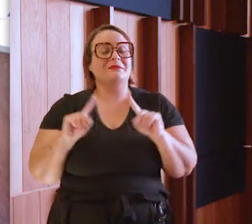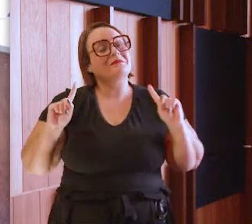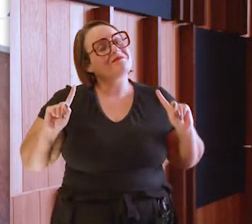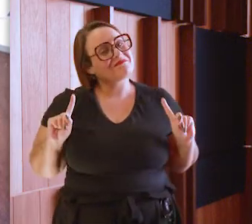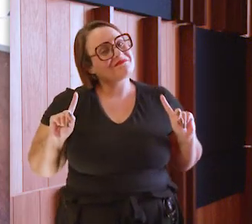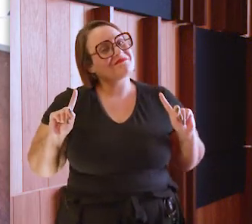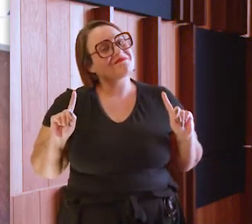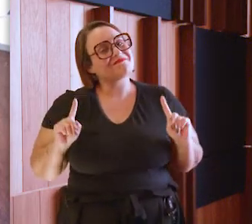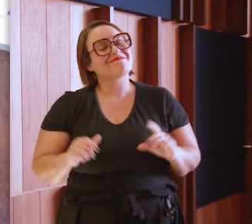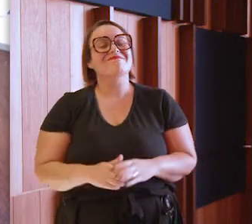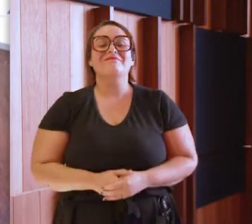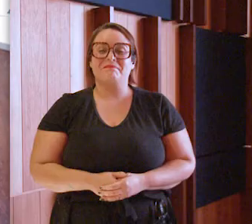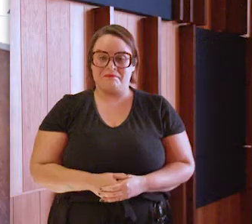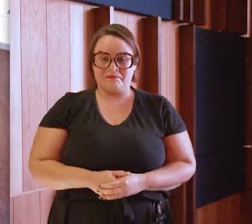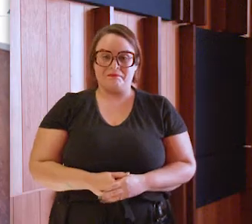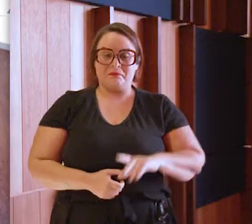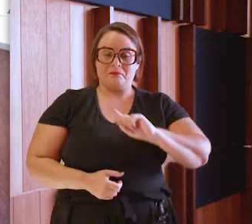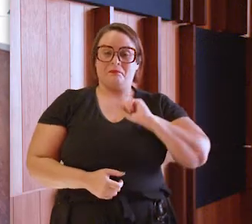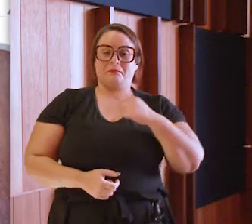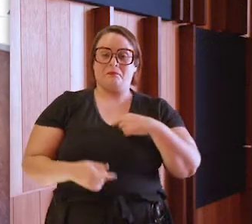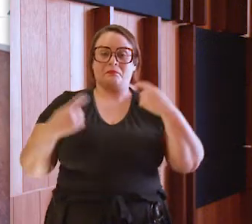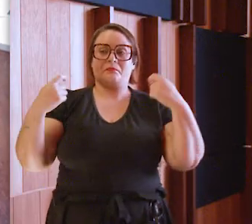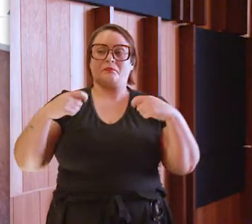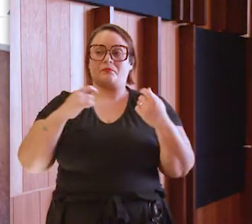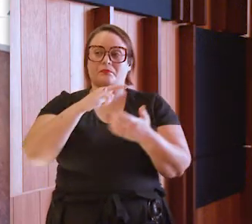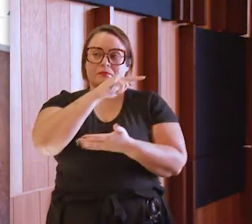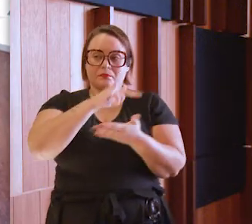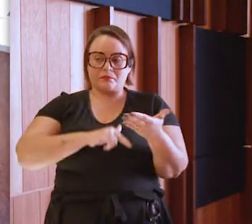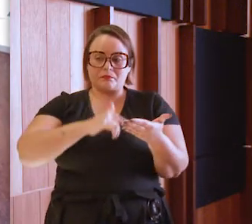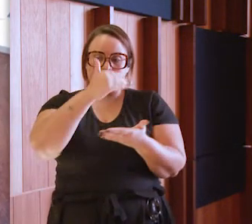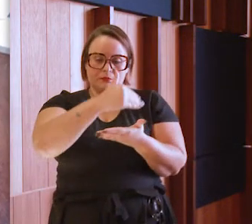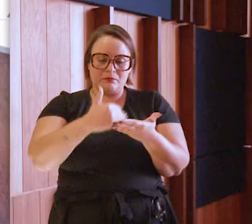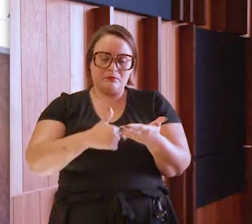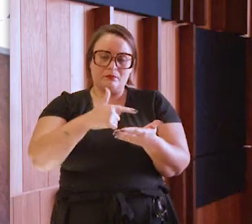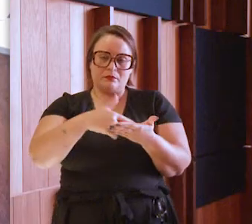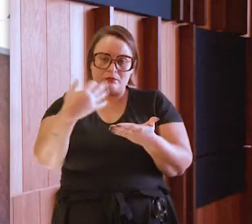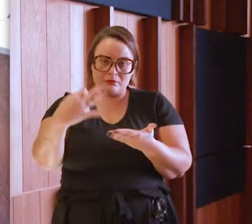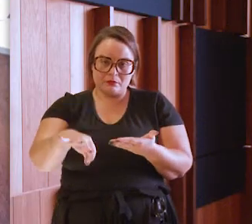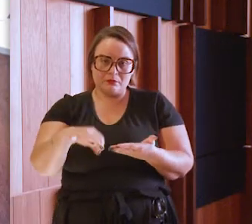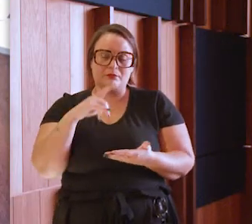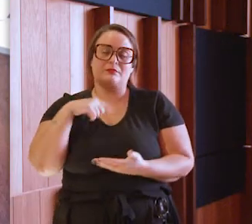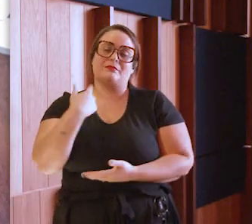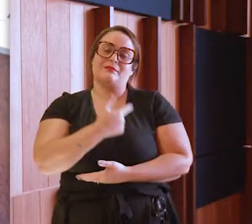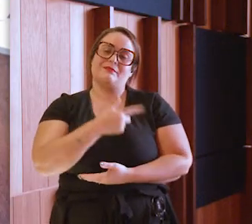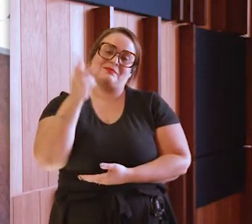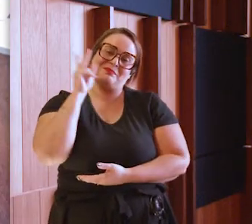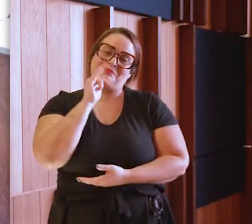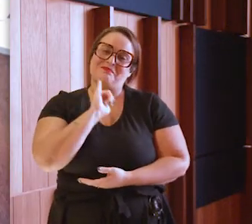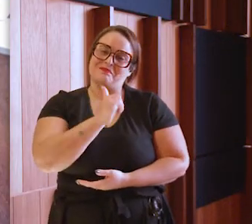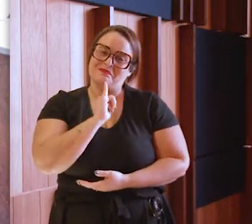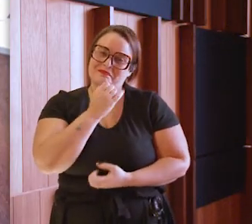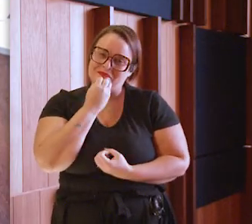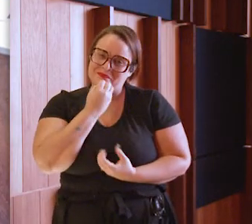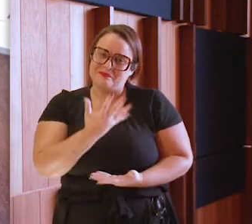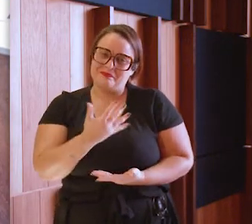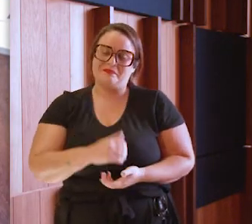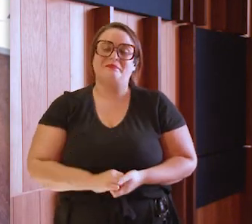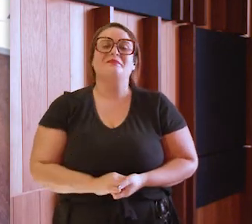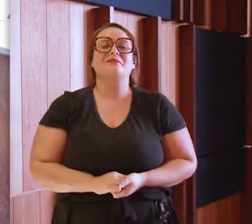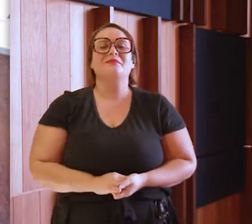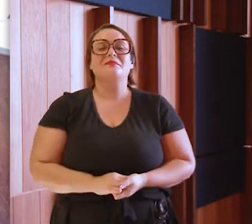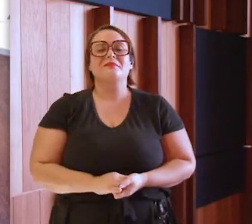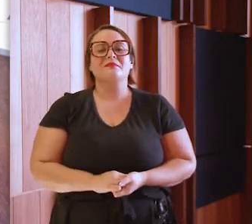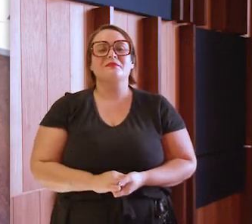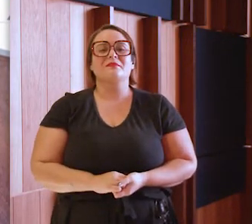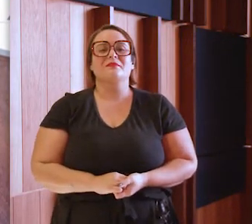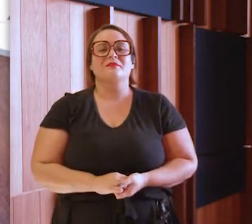very effective documentation that tell a story really well to avoid controversy in the future. And the rest of the program, we have a lot of great workshops